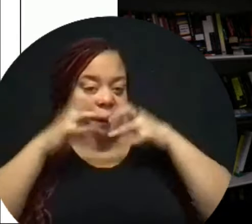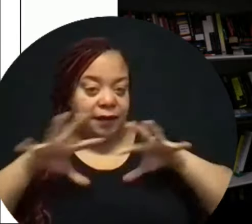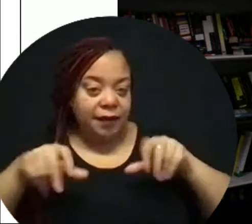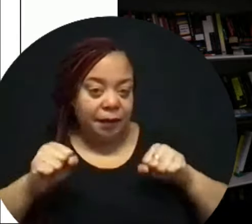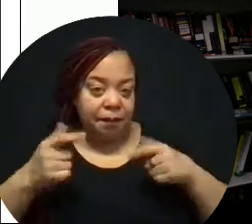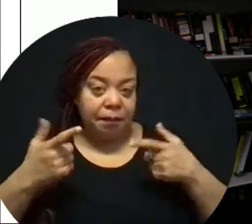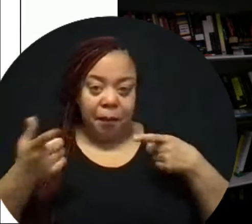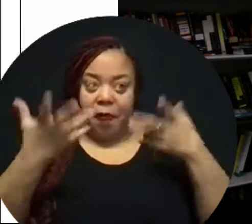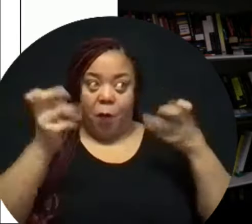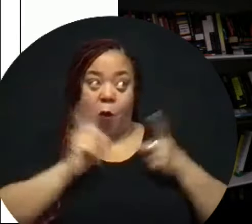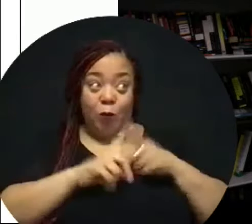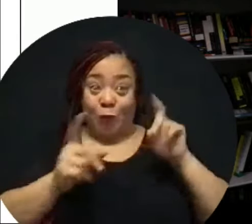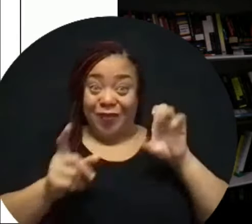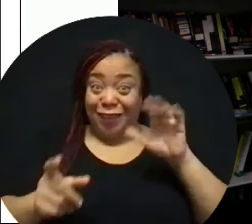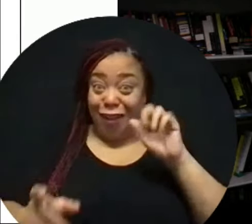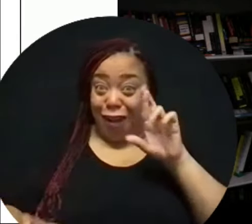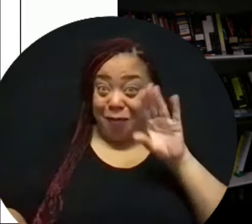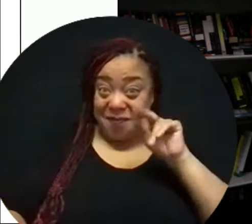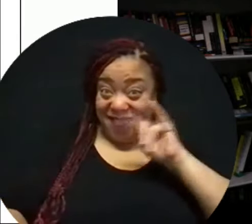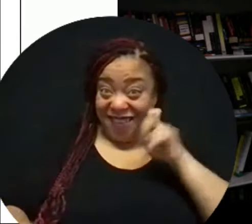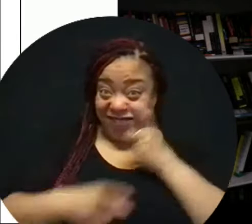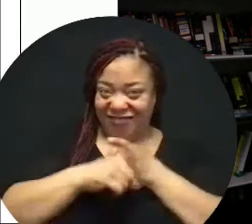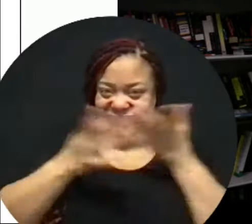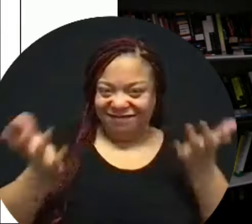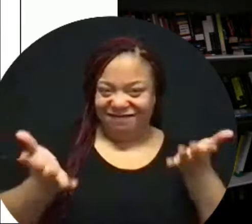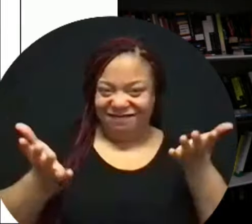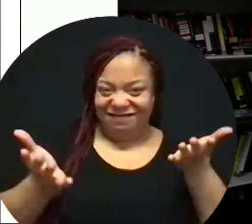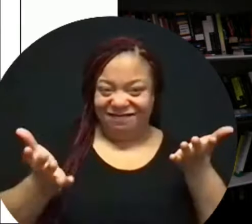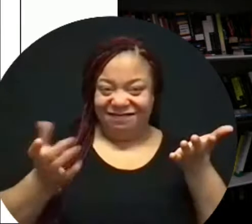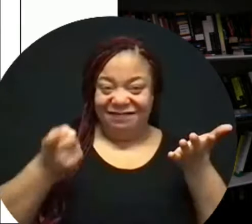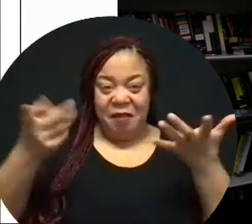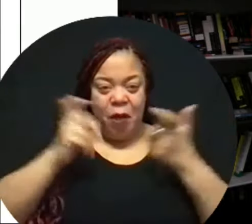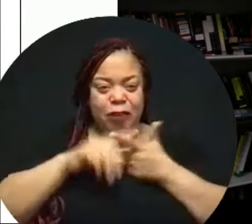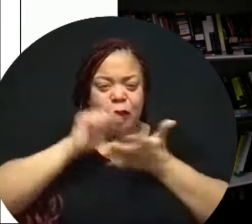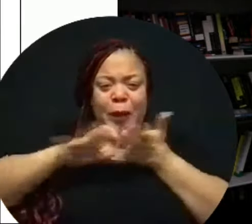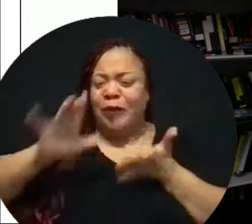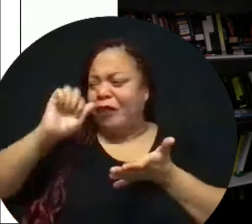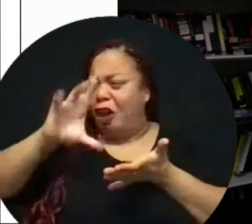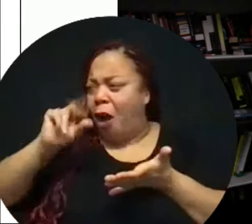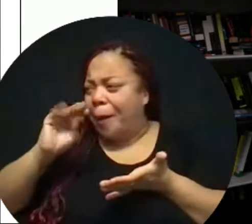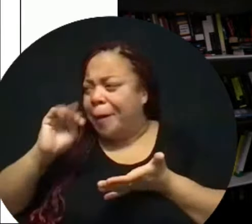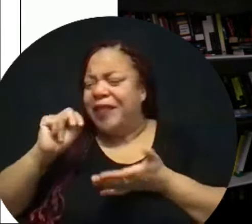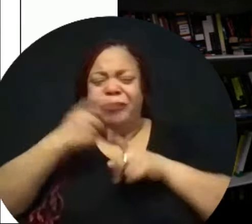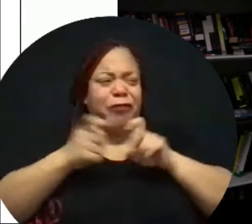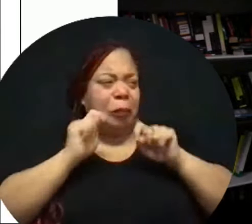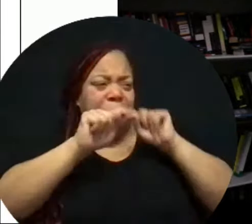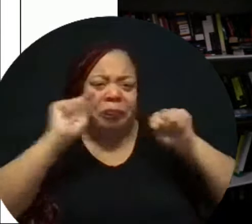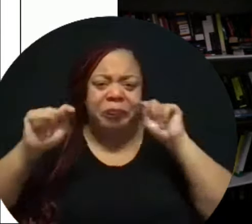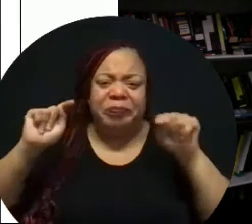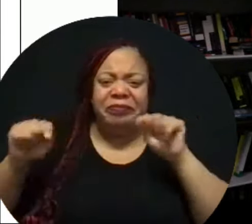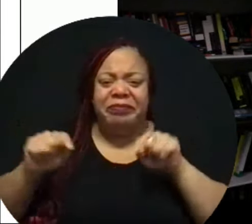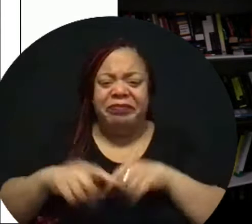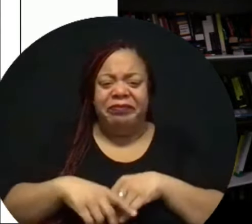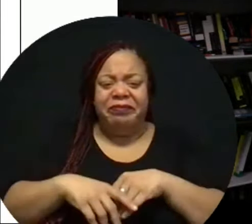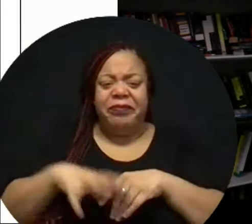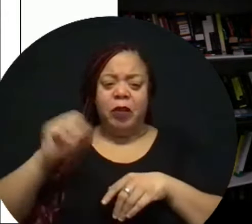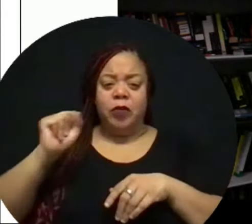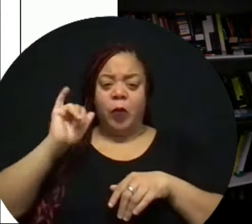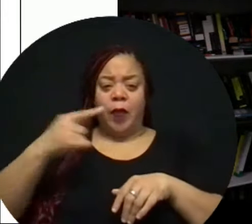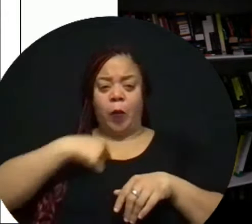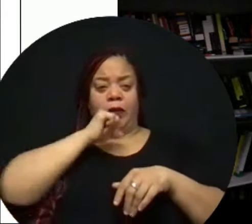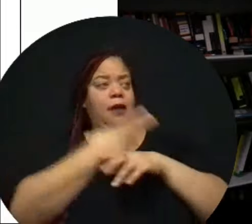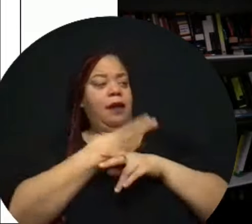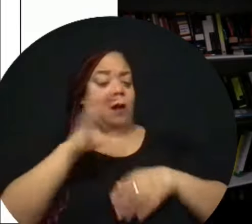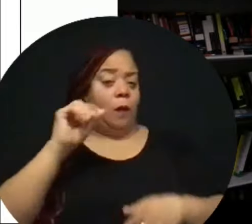reports make clear, that's not even really happening, right? But even that horizon is a dangerous one. As we've seen with